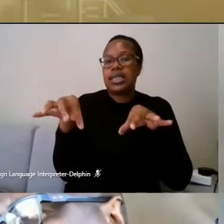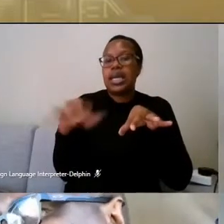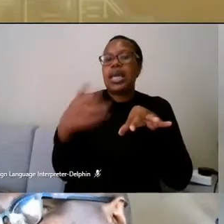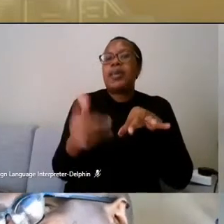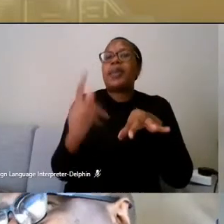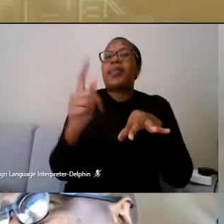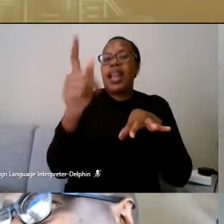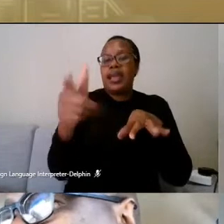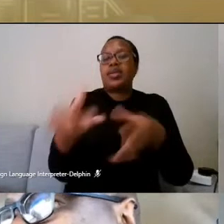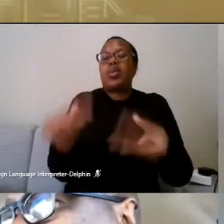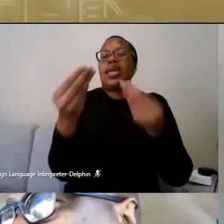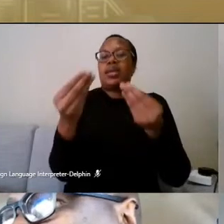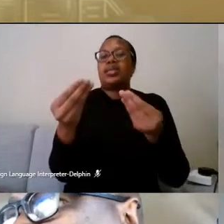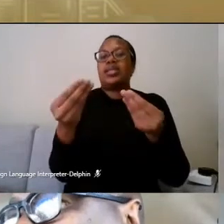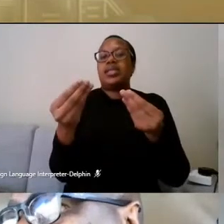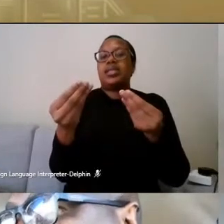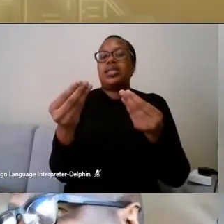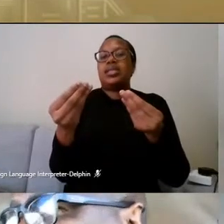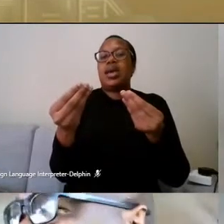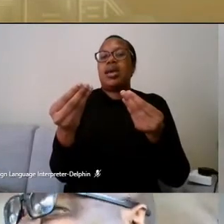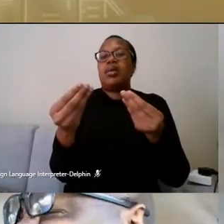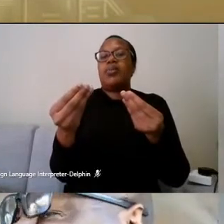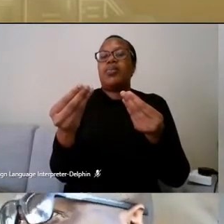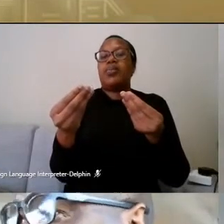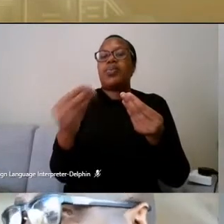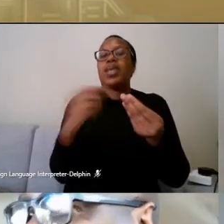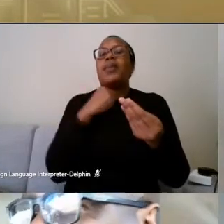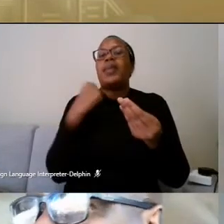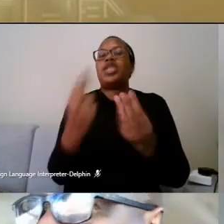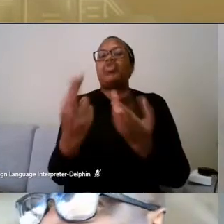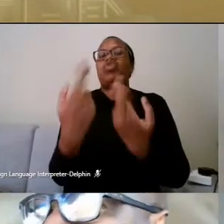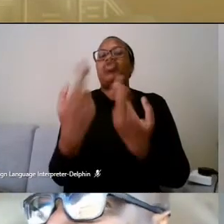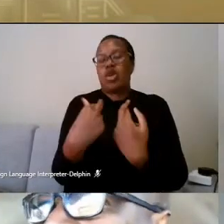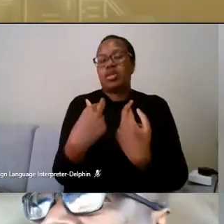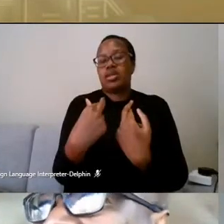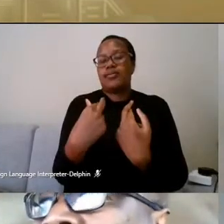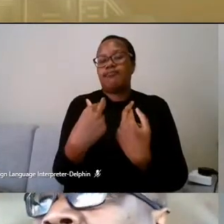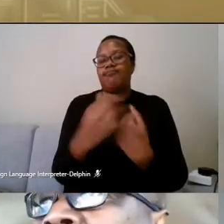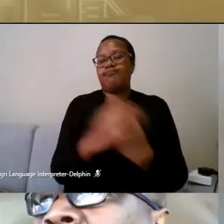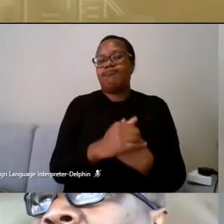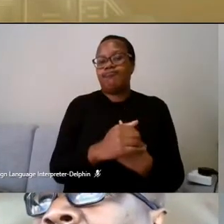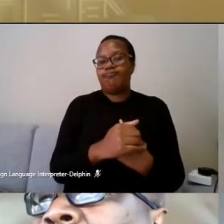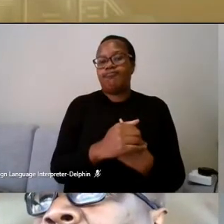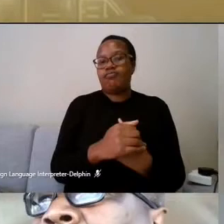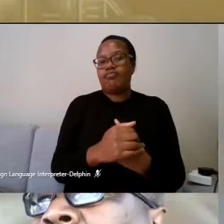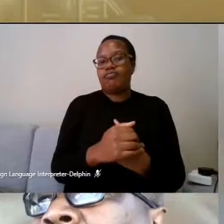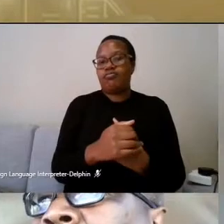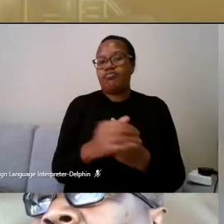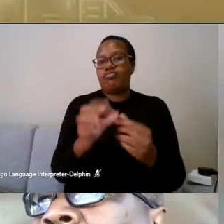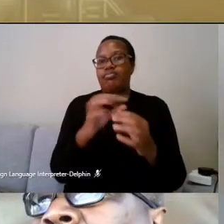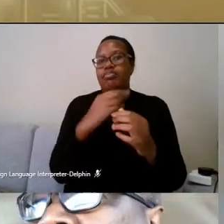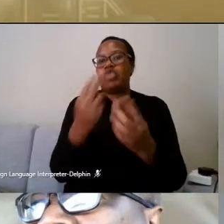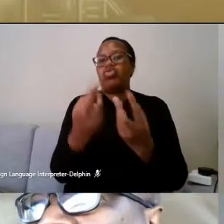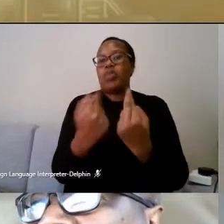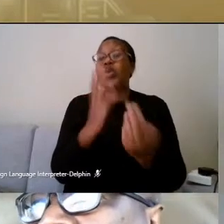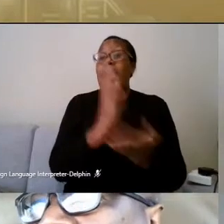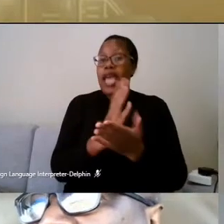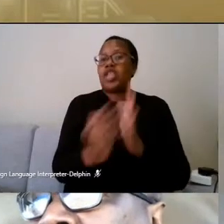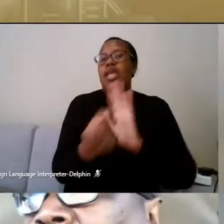get a response from the Minister in terms of what actually went wrong, and